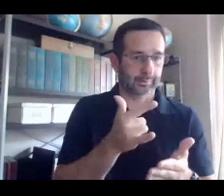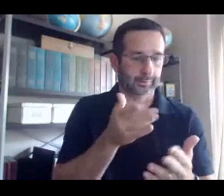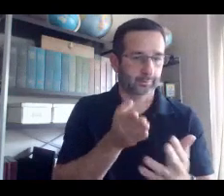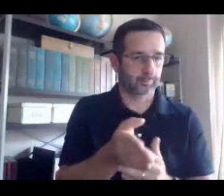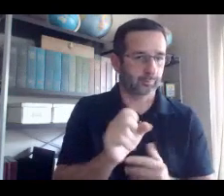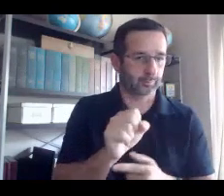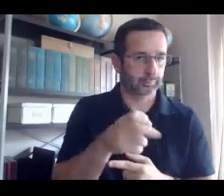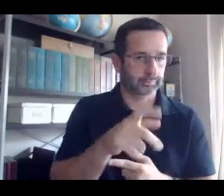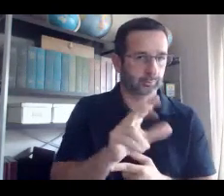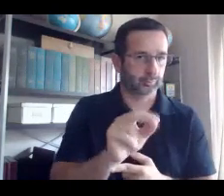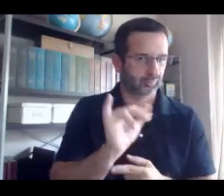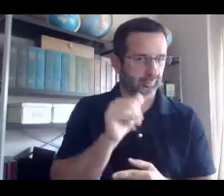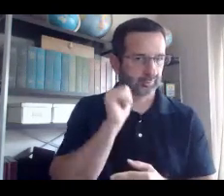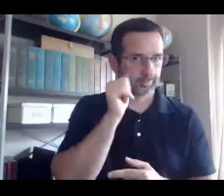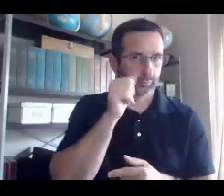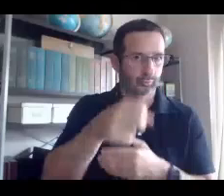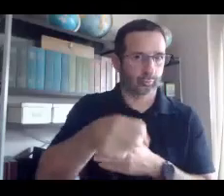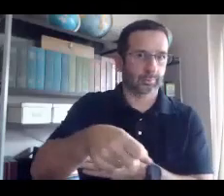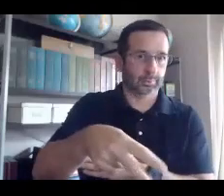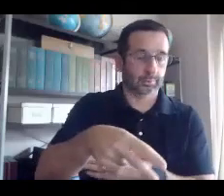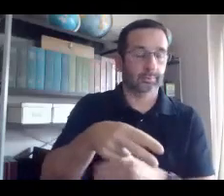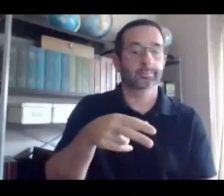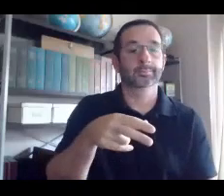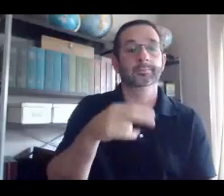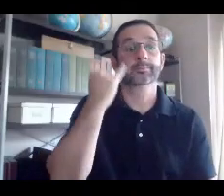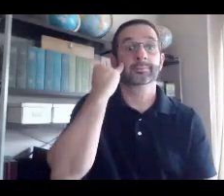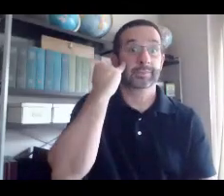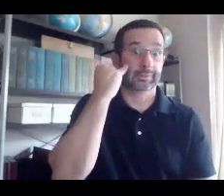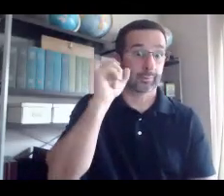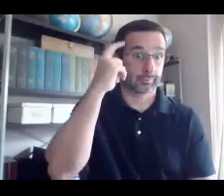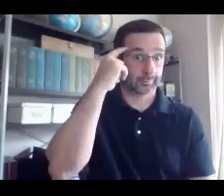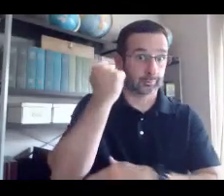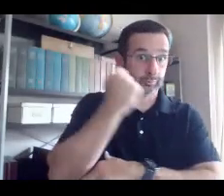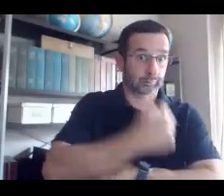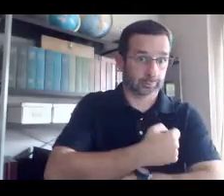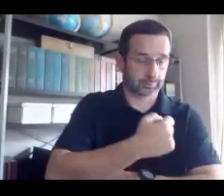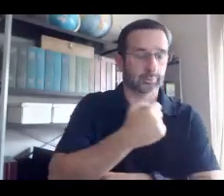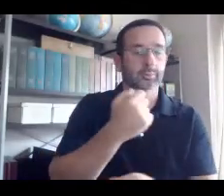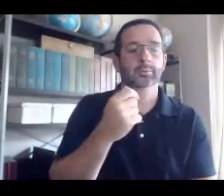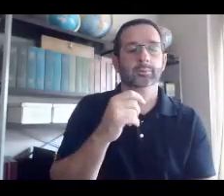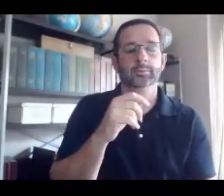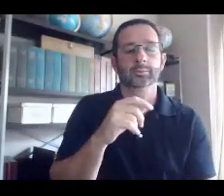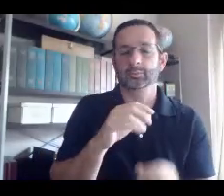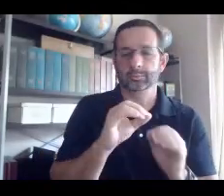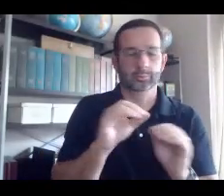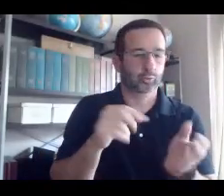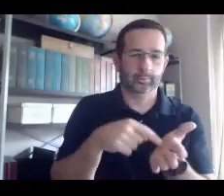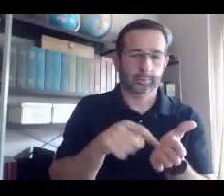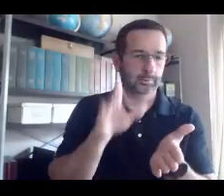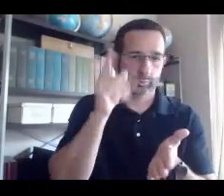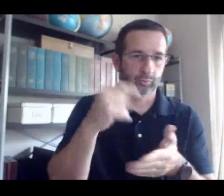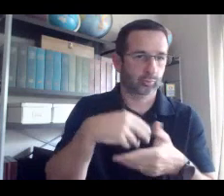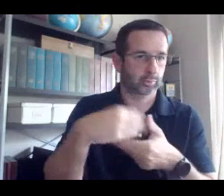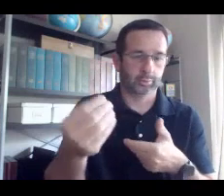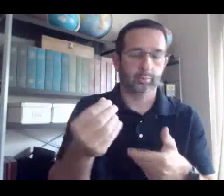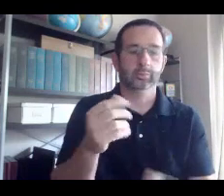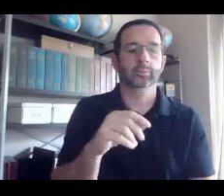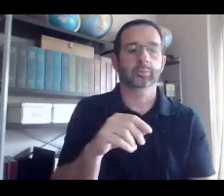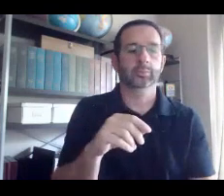that Congress funding is through September 30th, which is tomorrow midnight. So if there is a government